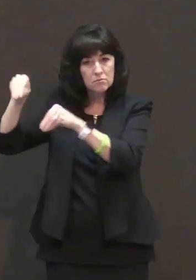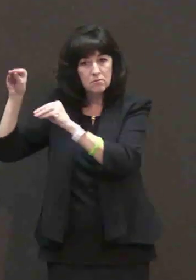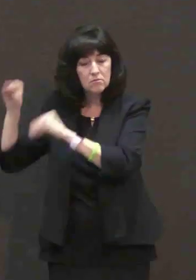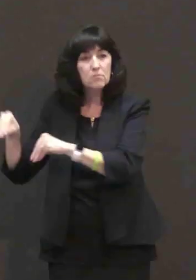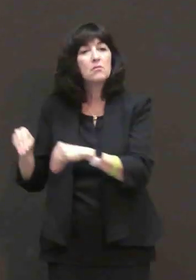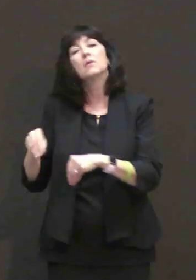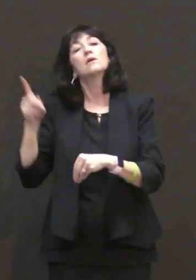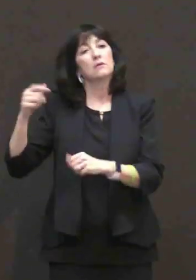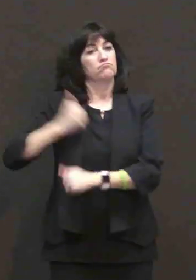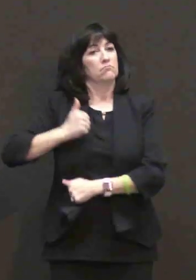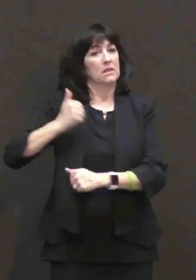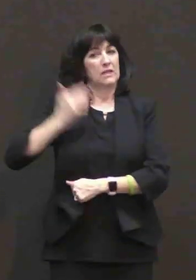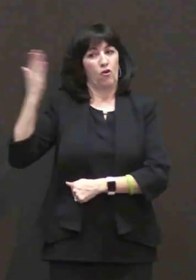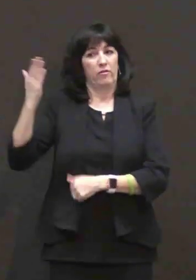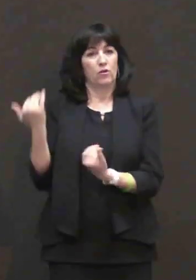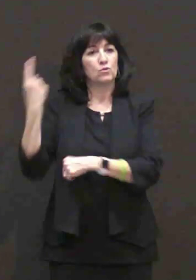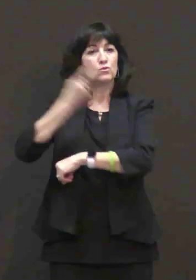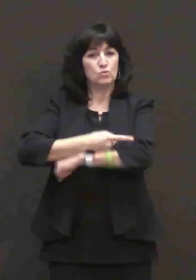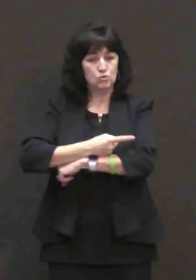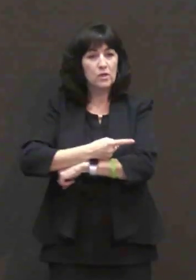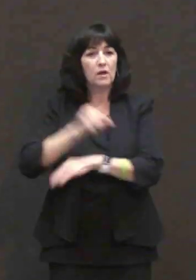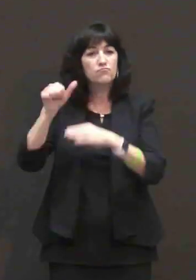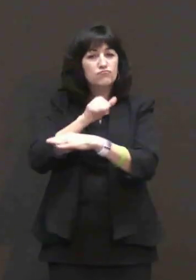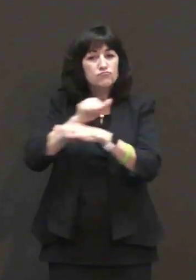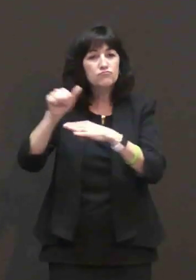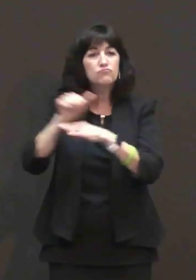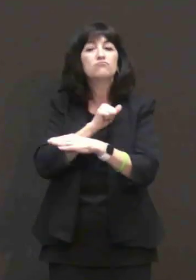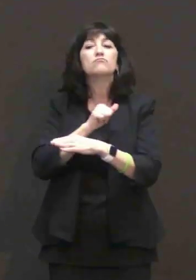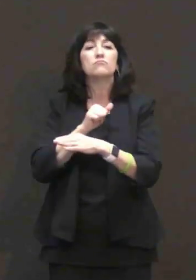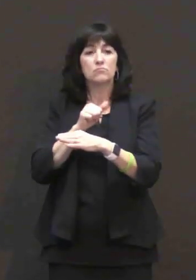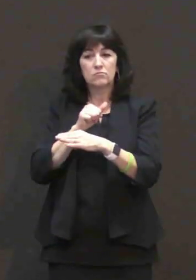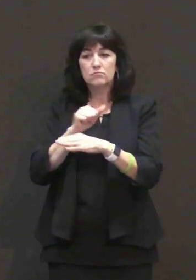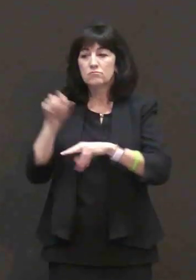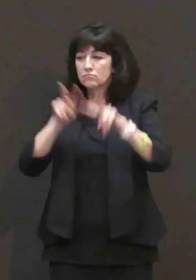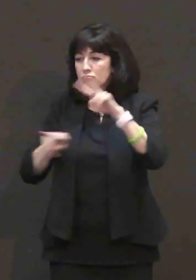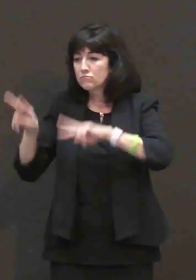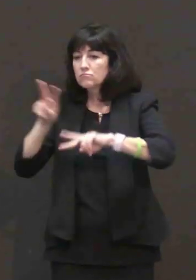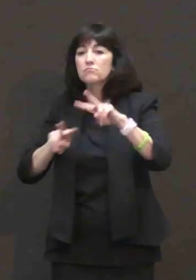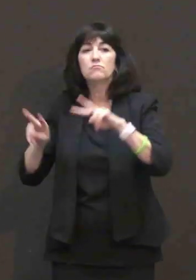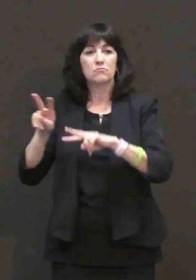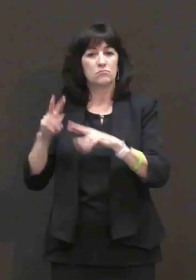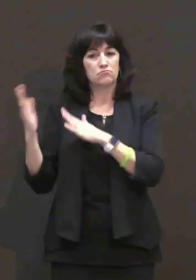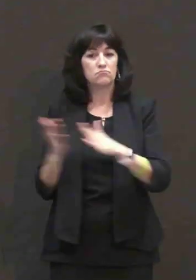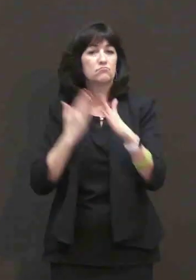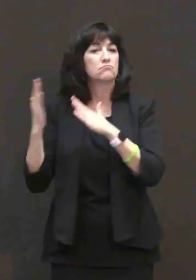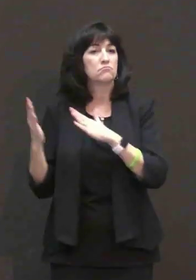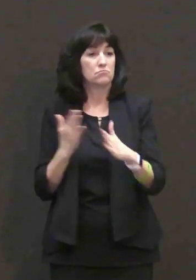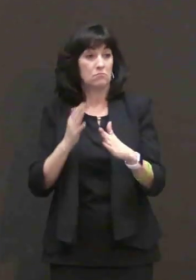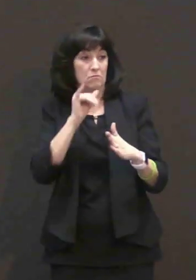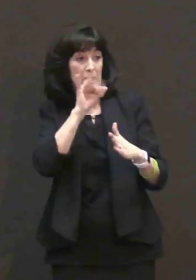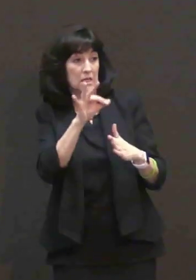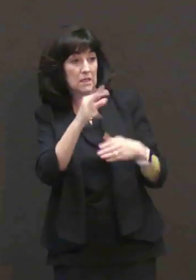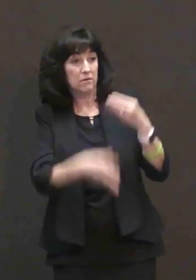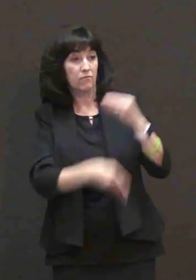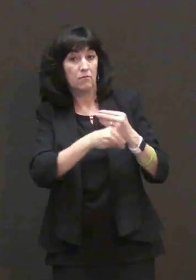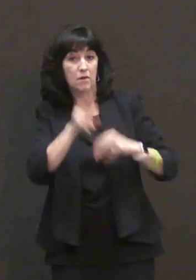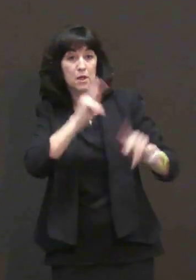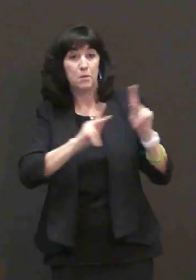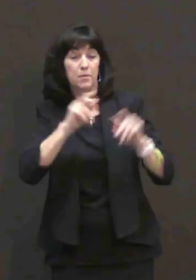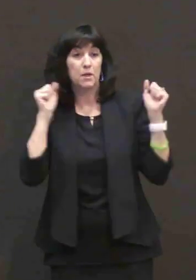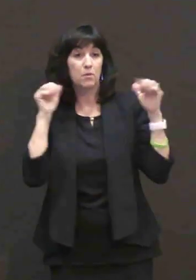National Guard's up there today kind of orientating, understand the process and procedures for if and when that needs to be turned on. And that will be turned